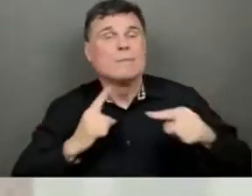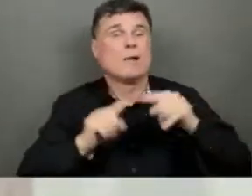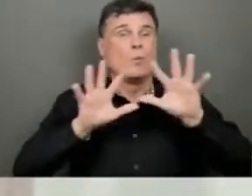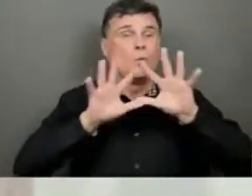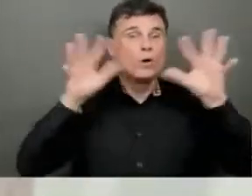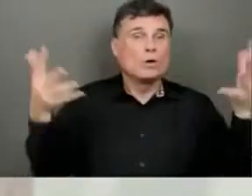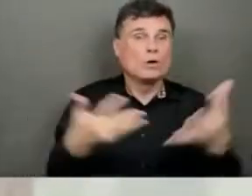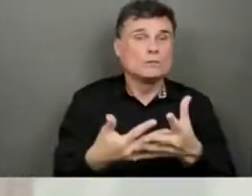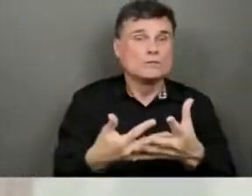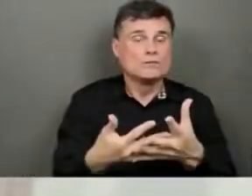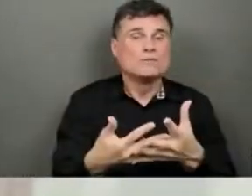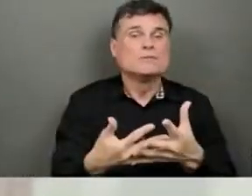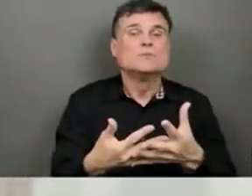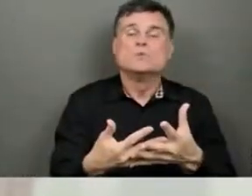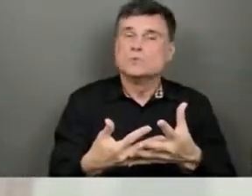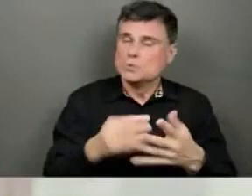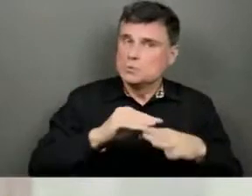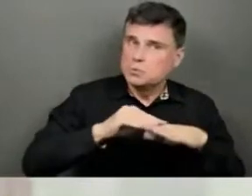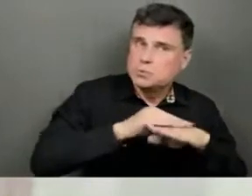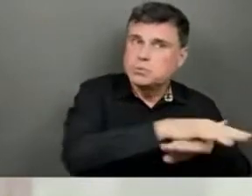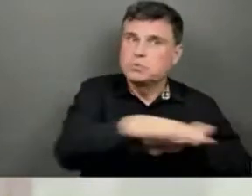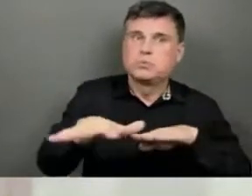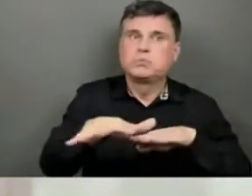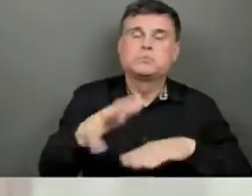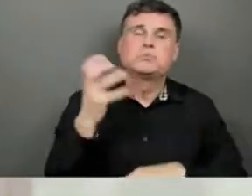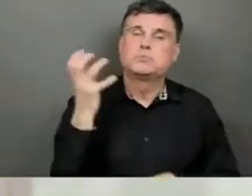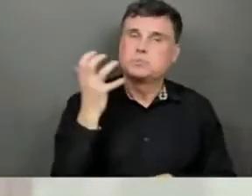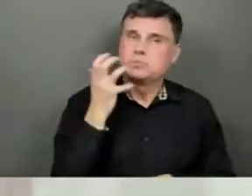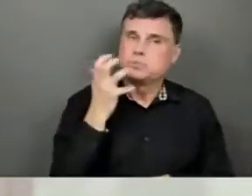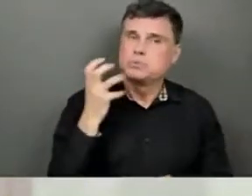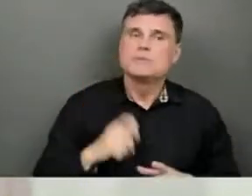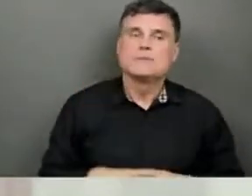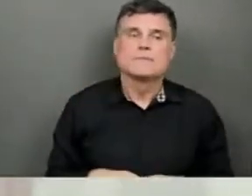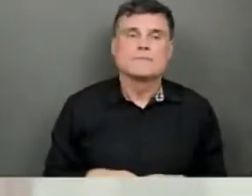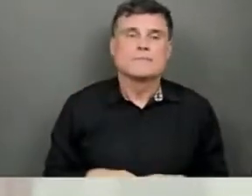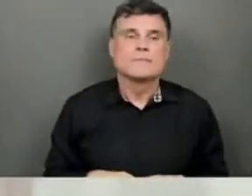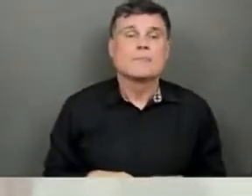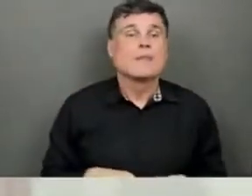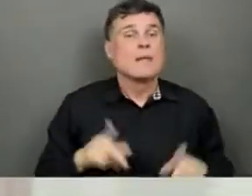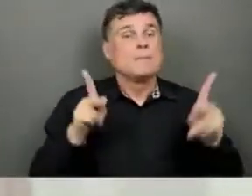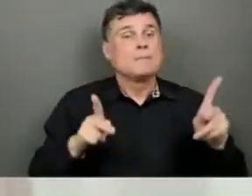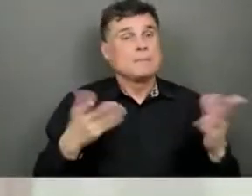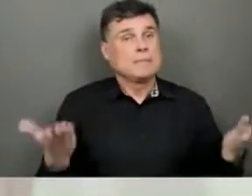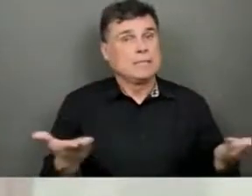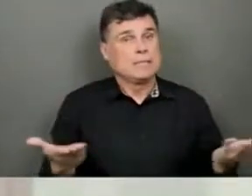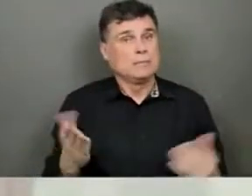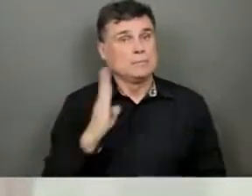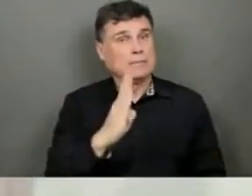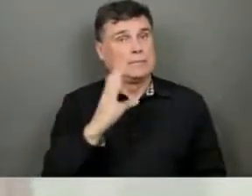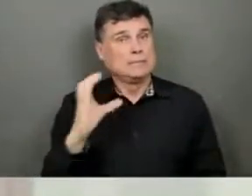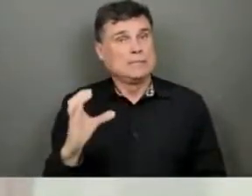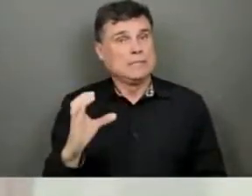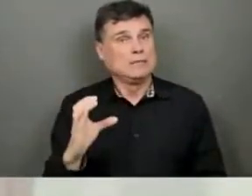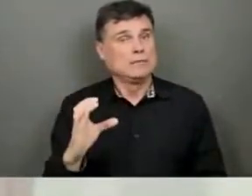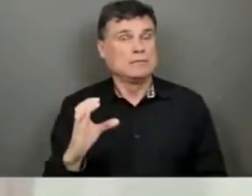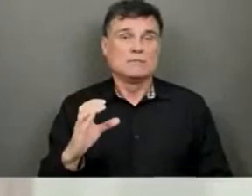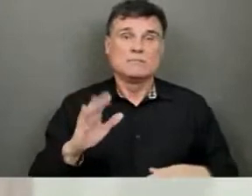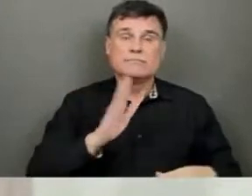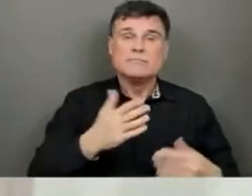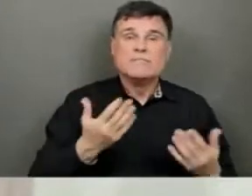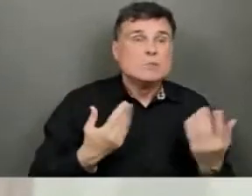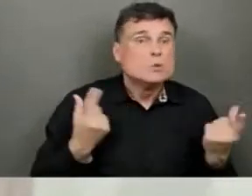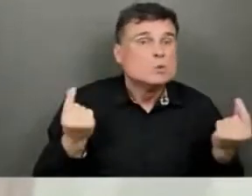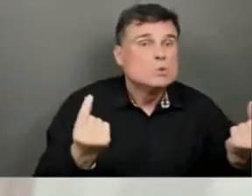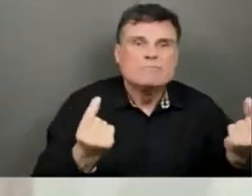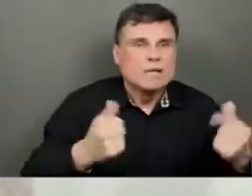also know that everybody in this province has sacrificed in ways big and small. We talked a lot about